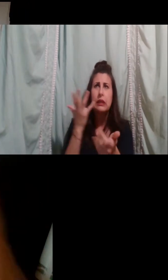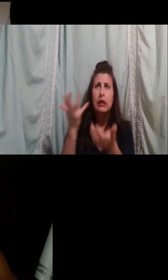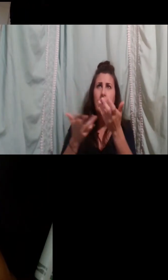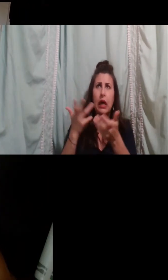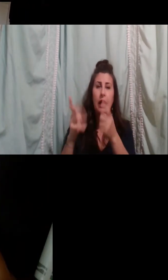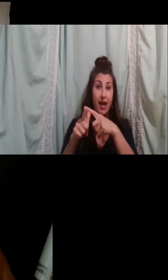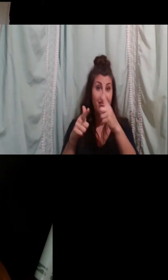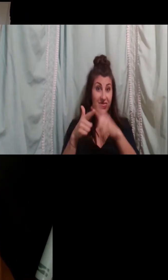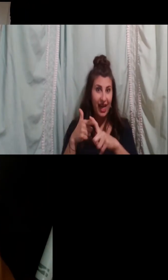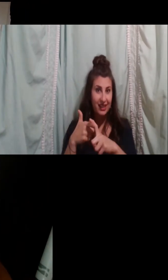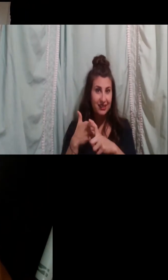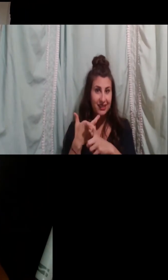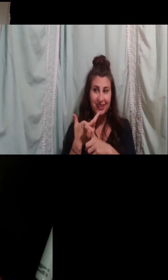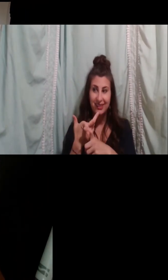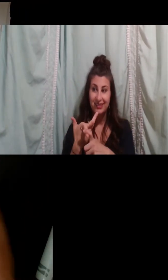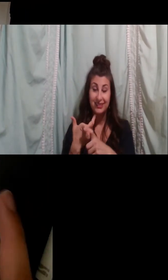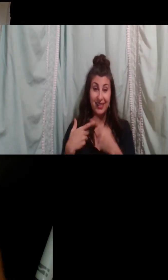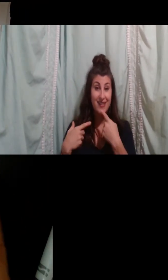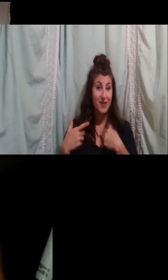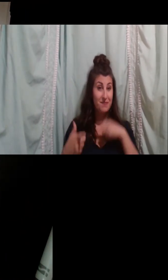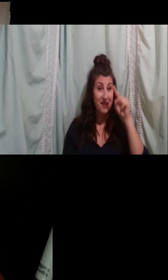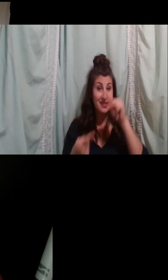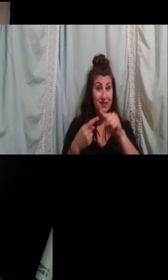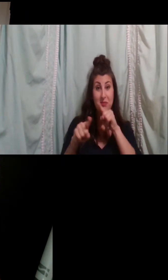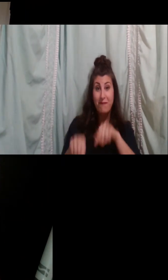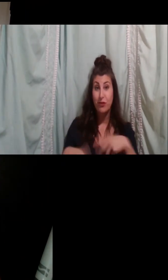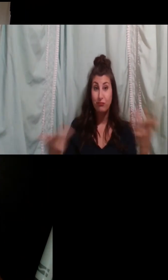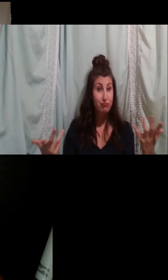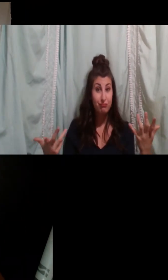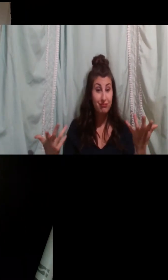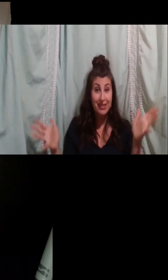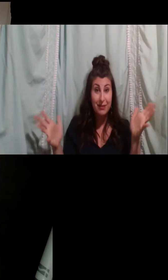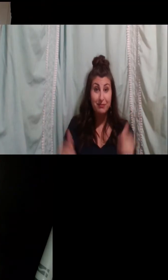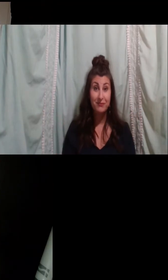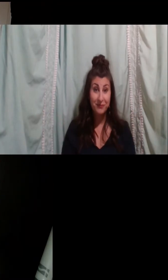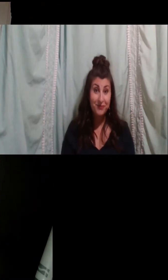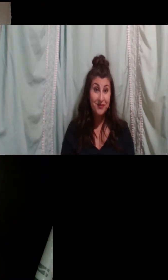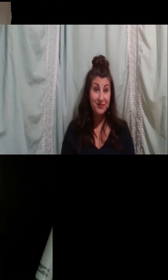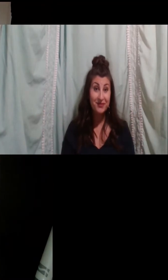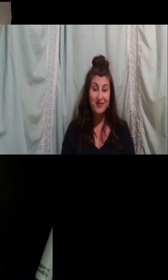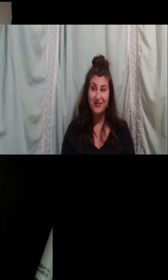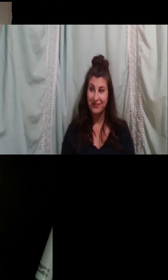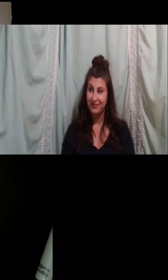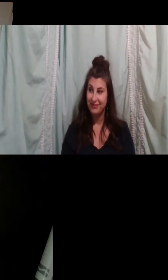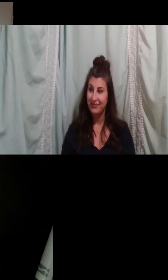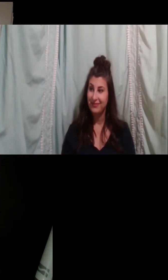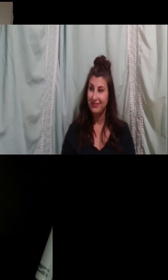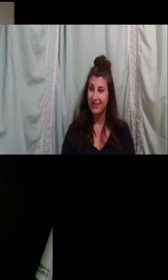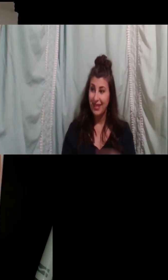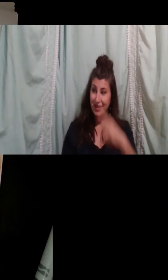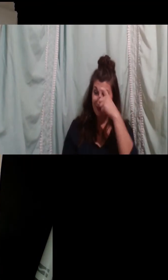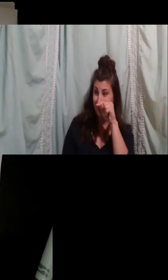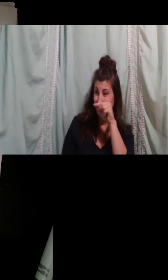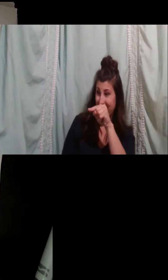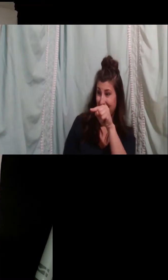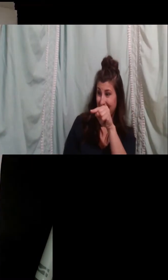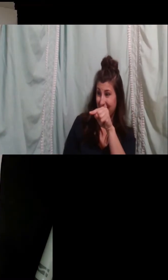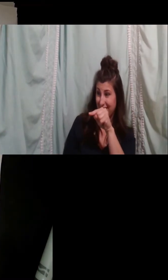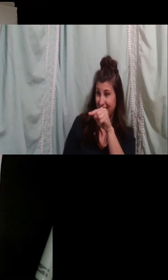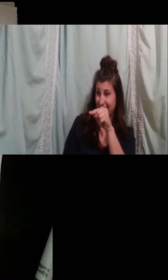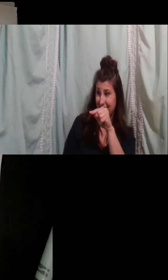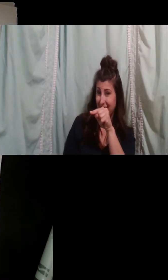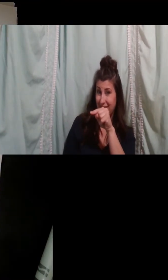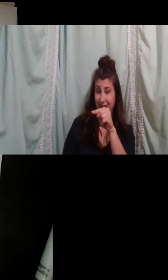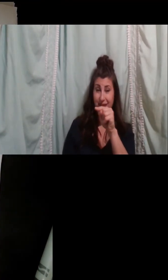out, and then having and give me the simplified version of this. Okay. Because right here I